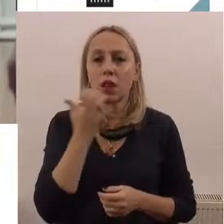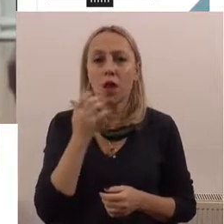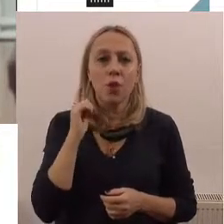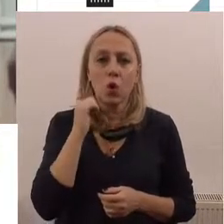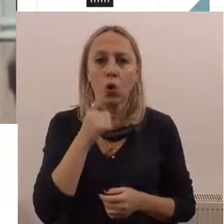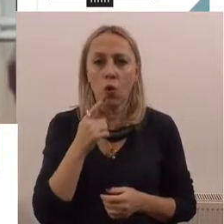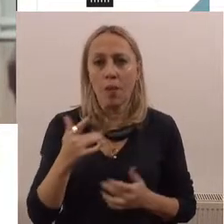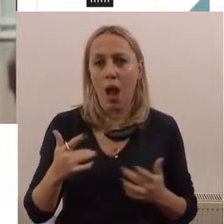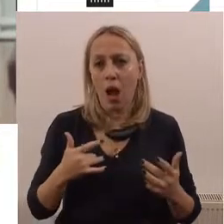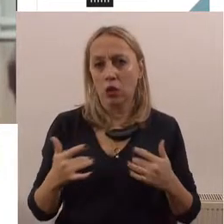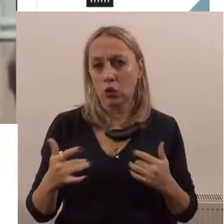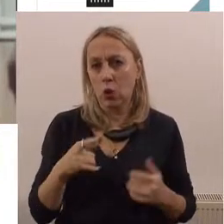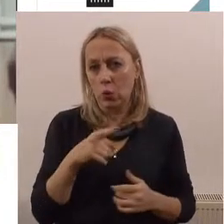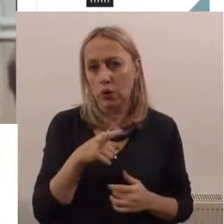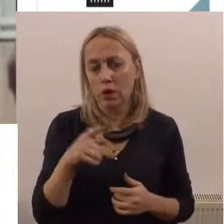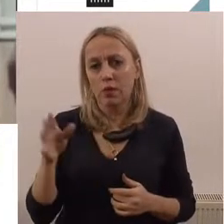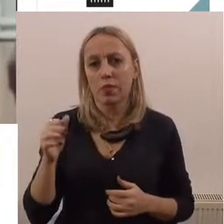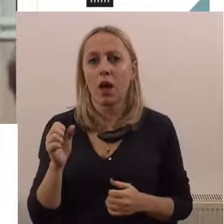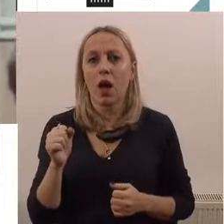we had one